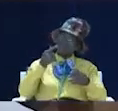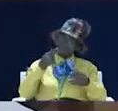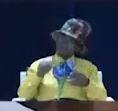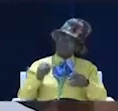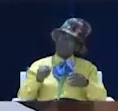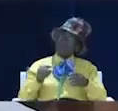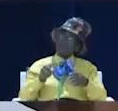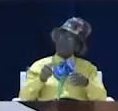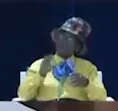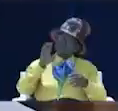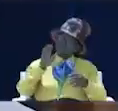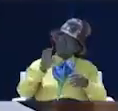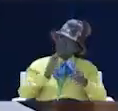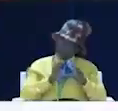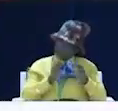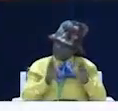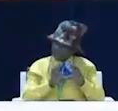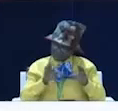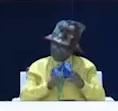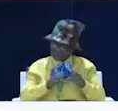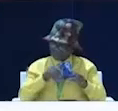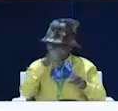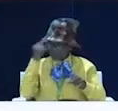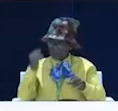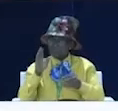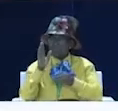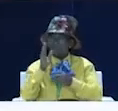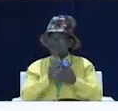Somebody is bigger than somebody.